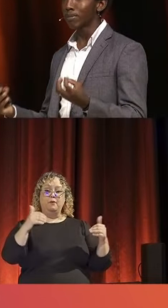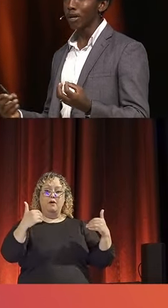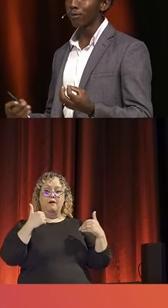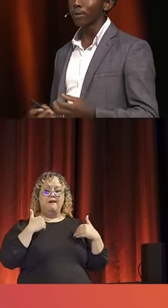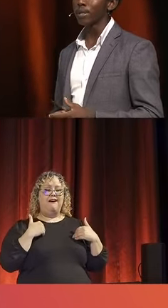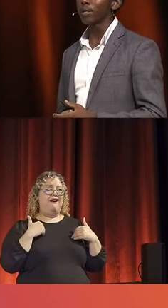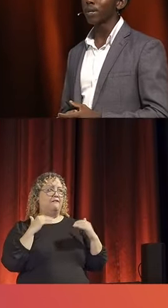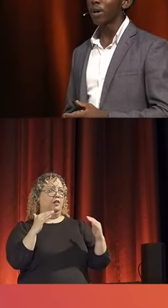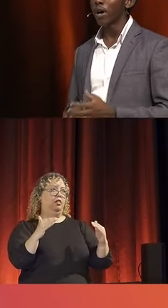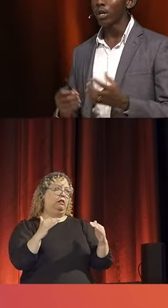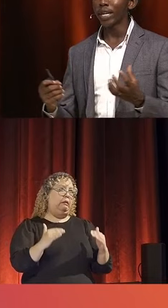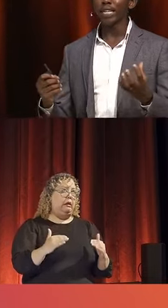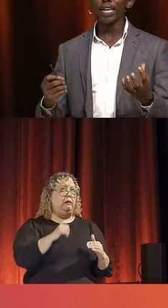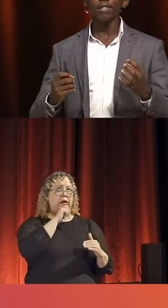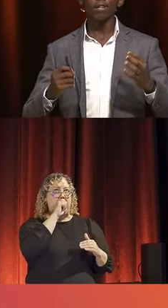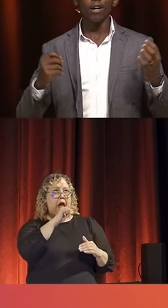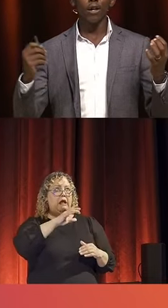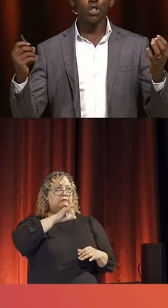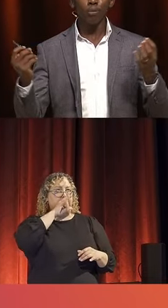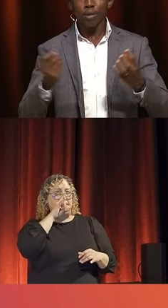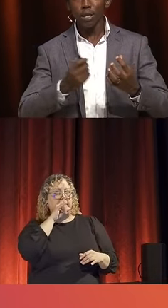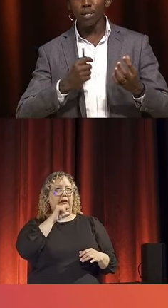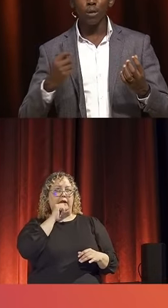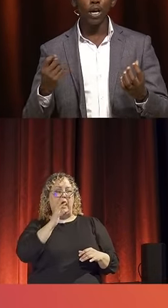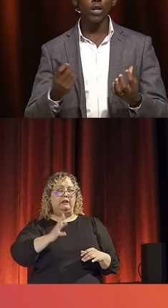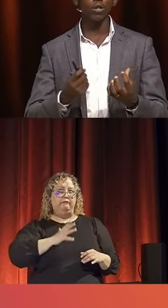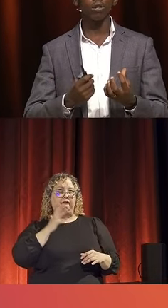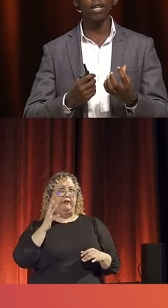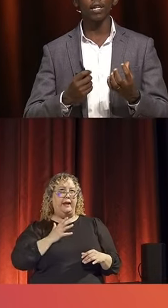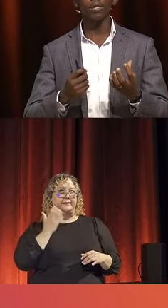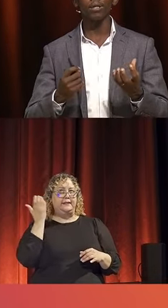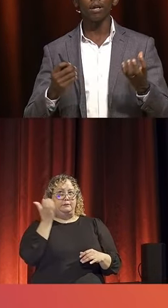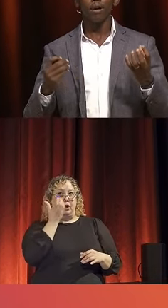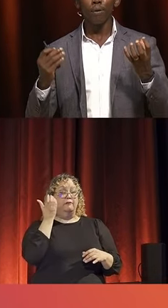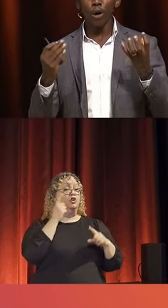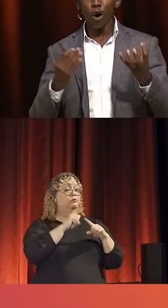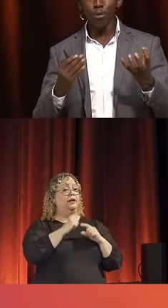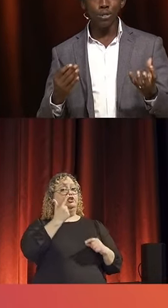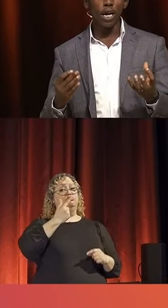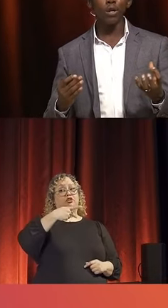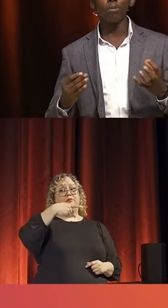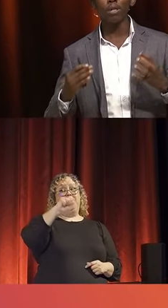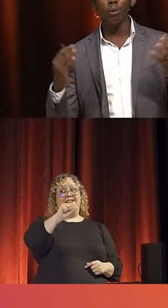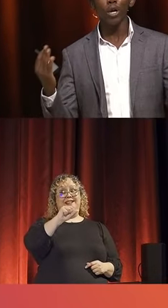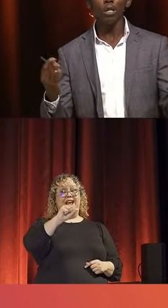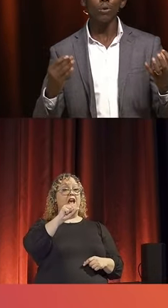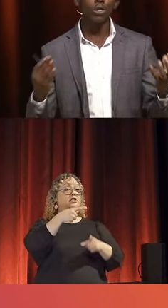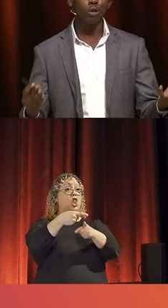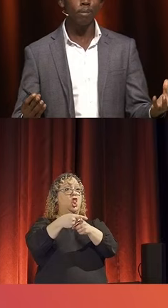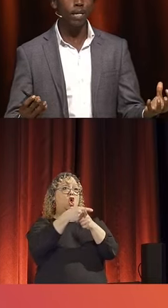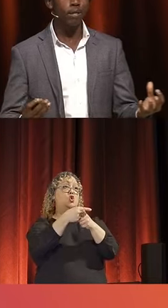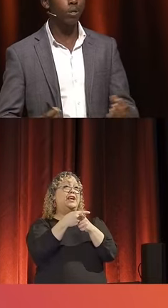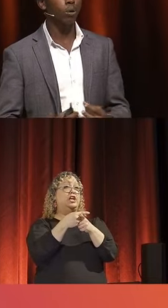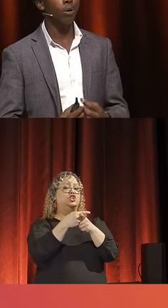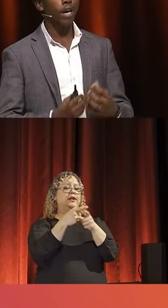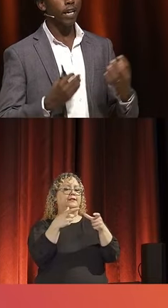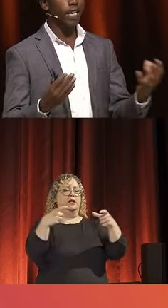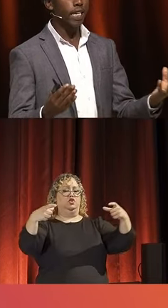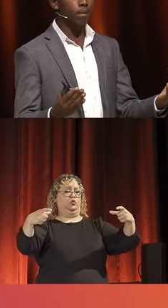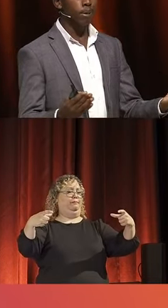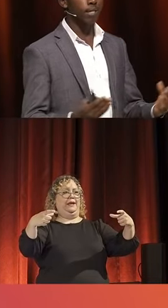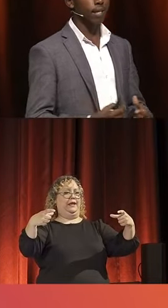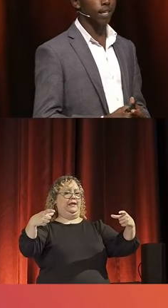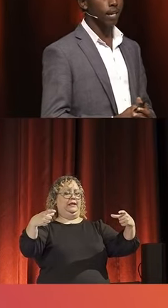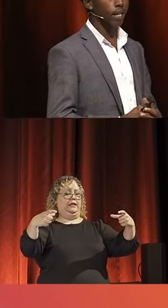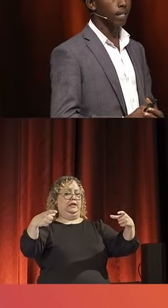low-end smartphones, you can get a GPS location that is almost accurate, but the window is too big. So in a